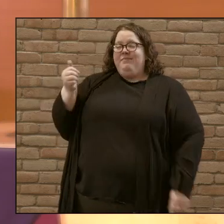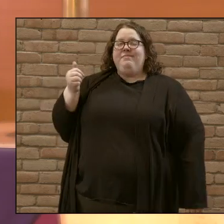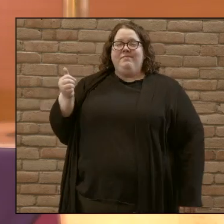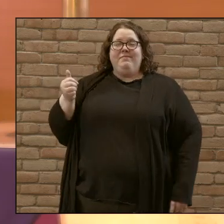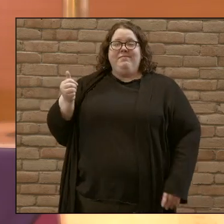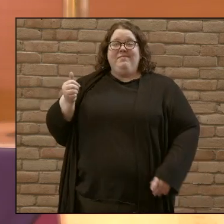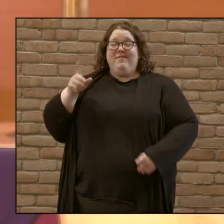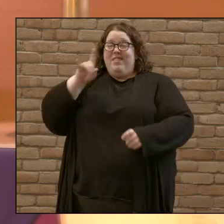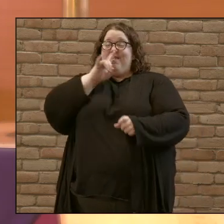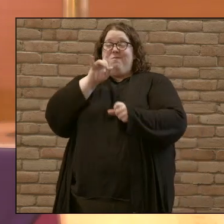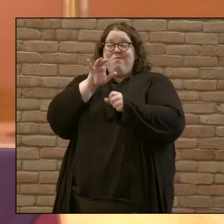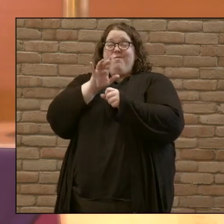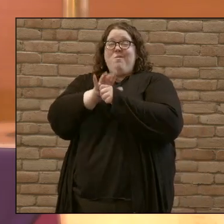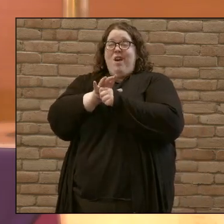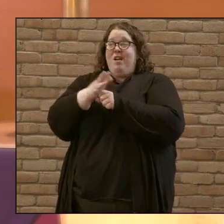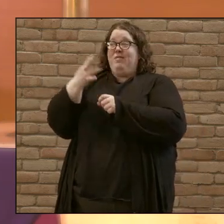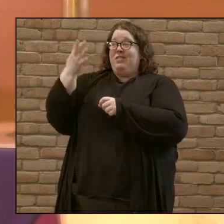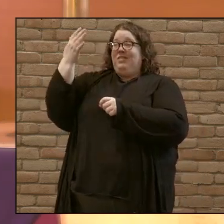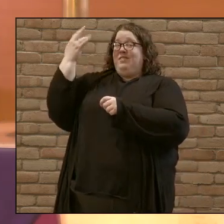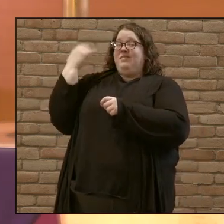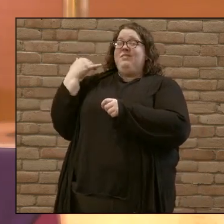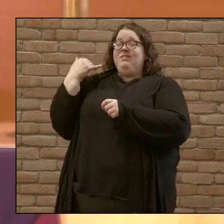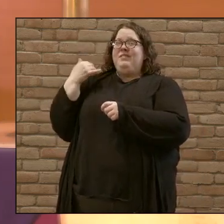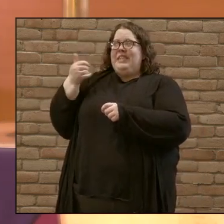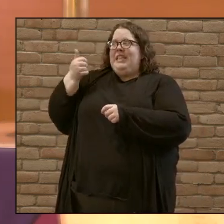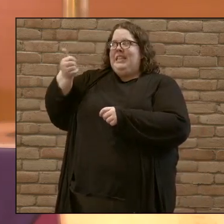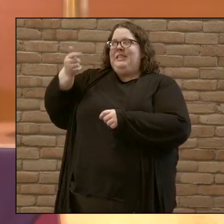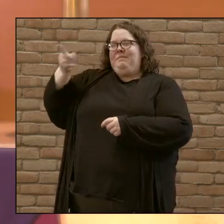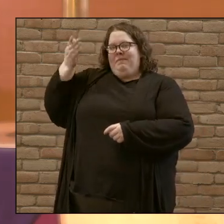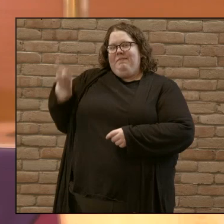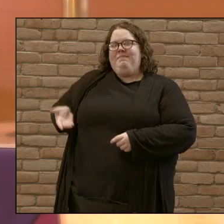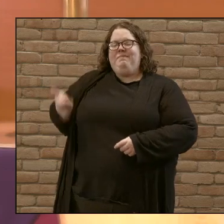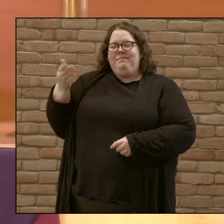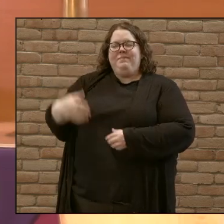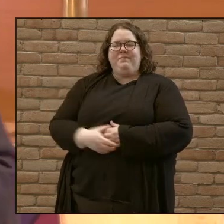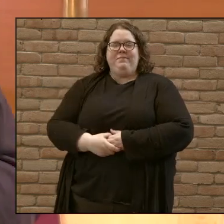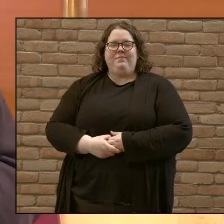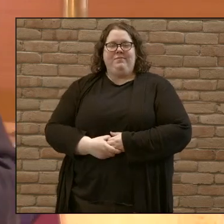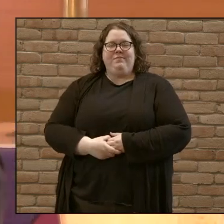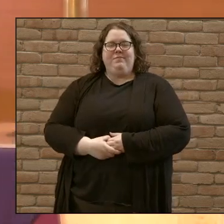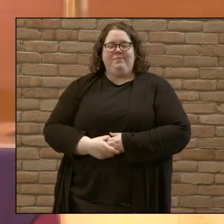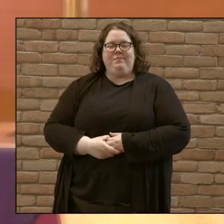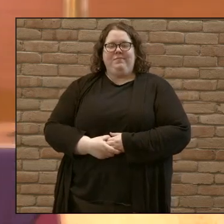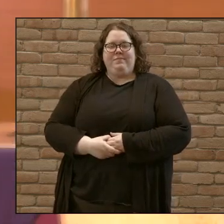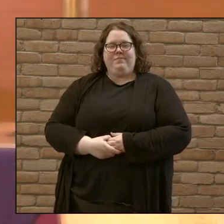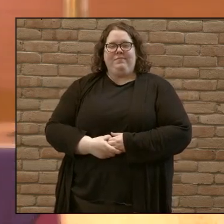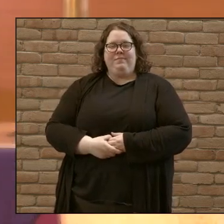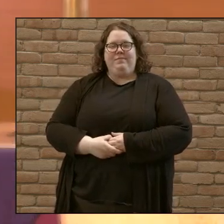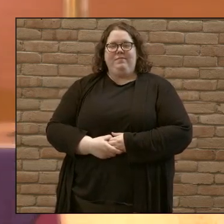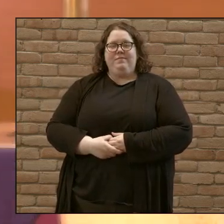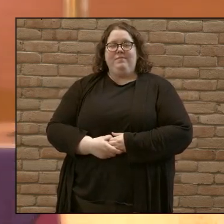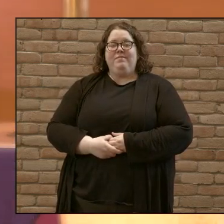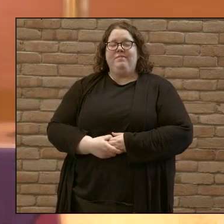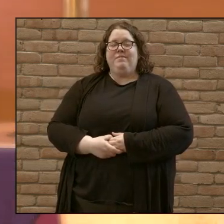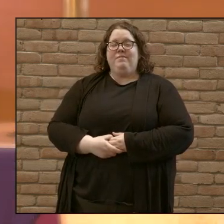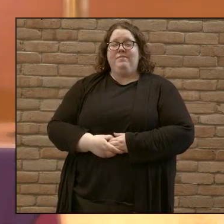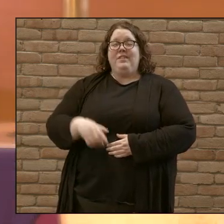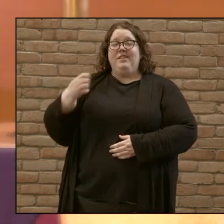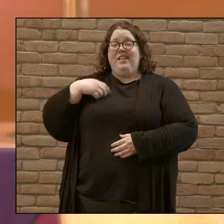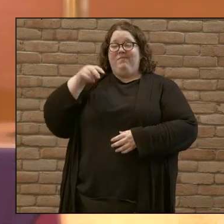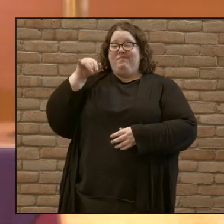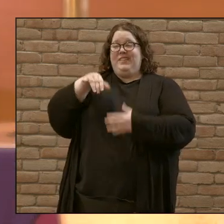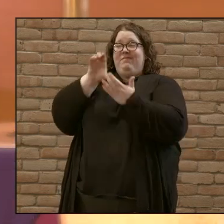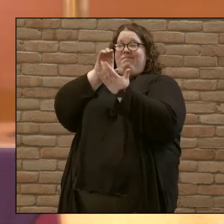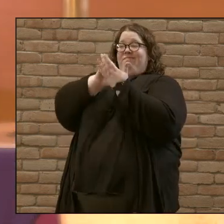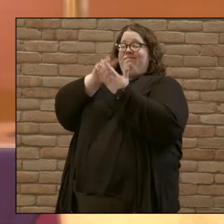prophets. And then Jesus in this text turns the camera on his disciples